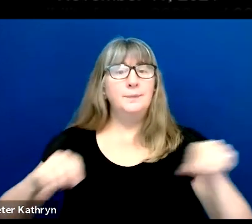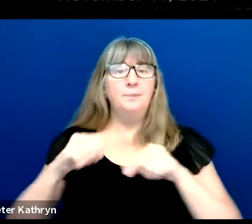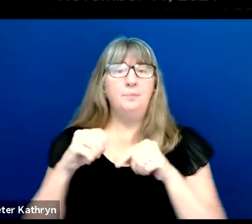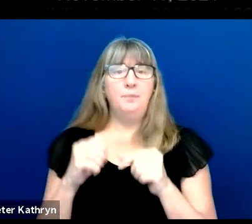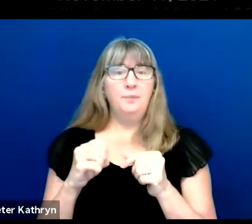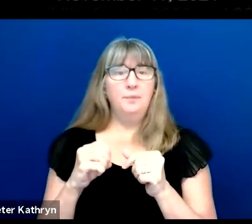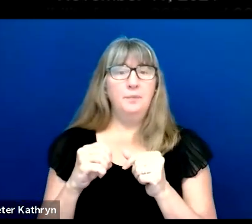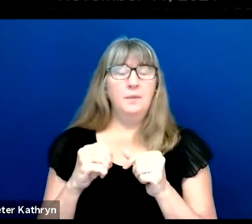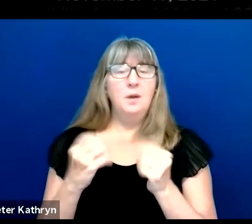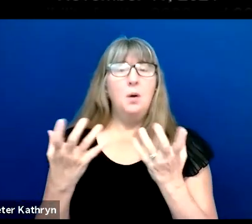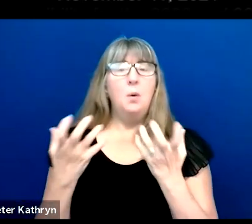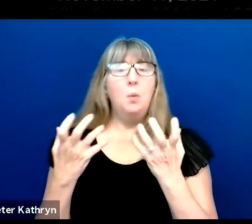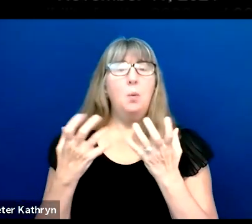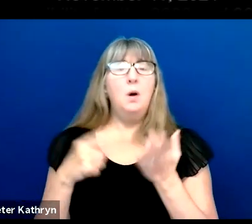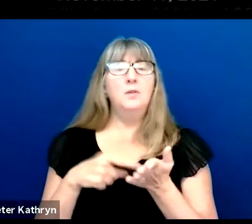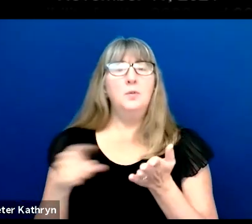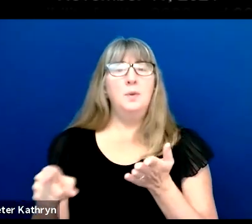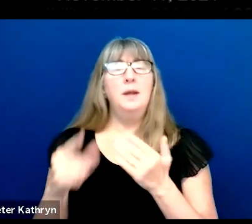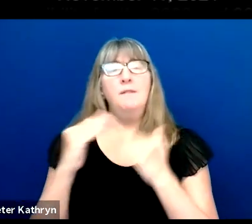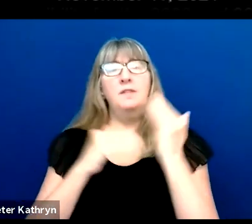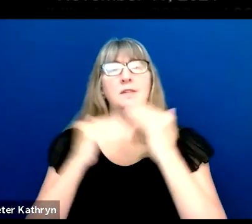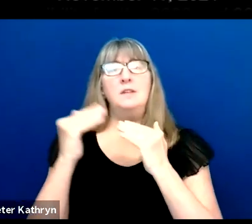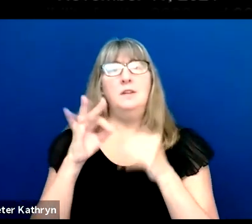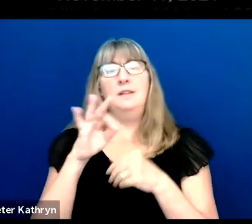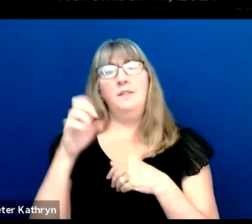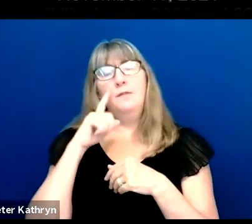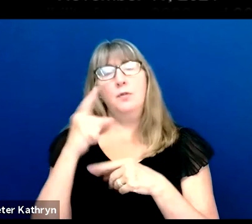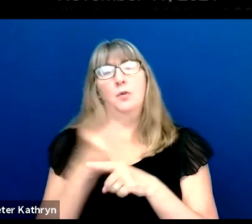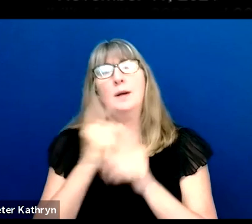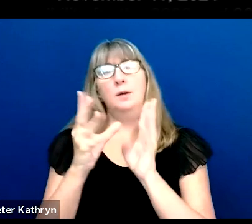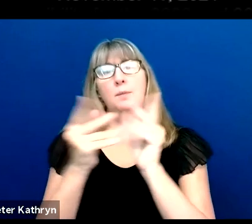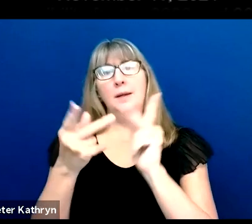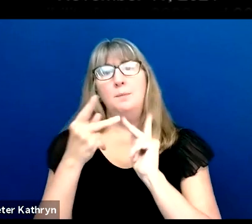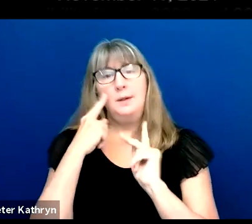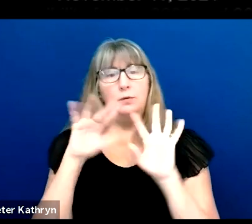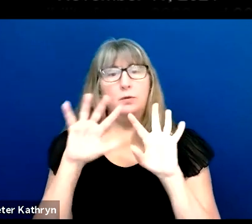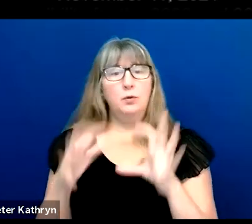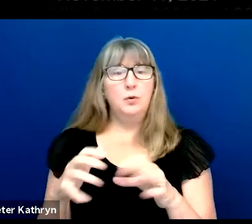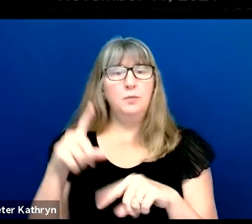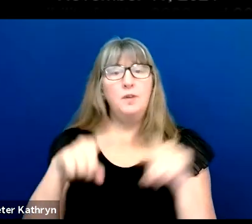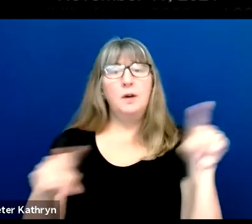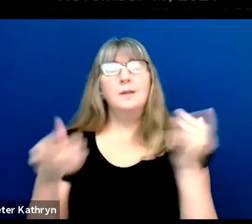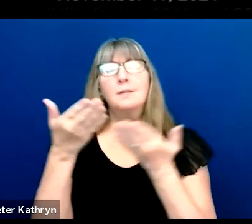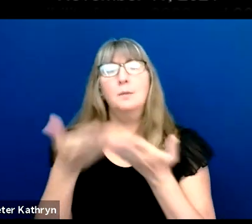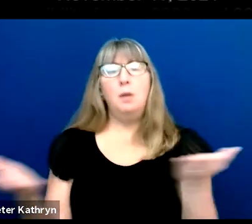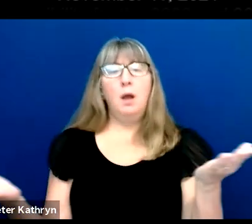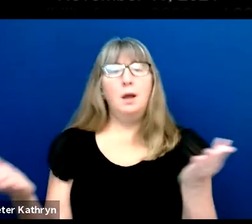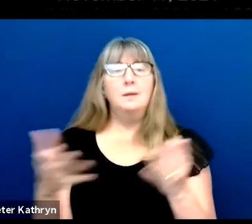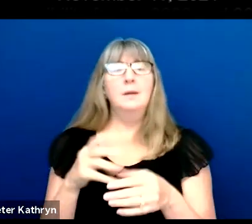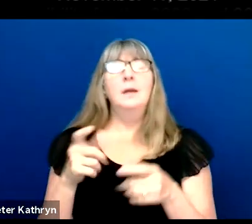looking to pay a facility fee for a regular meeting spot for the group, various supplies and admin support,